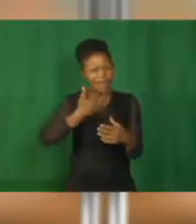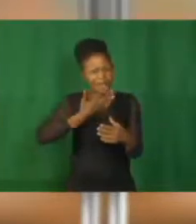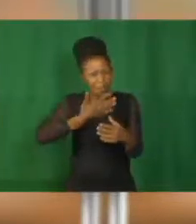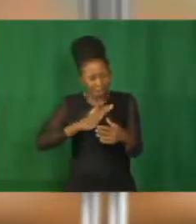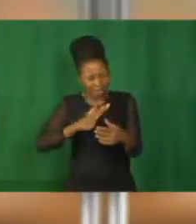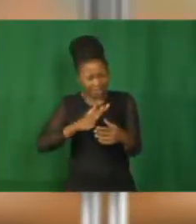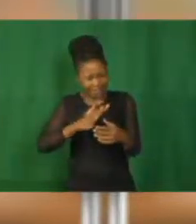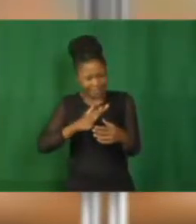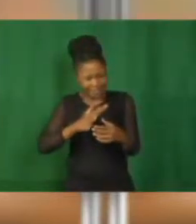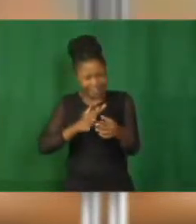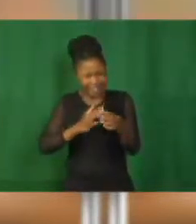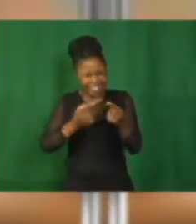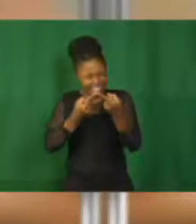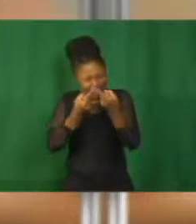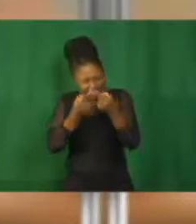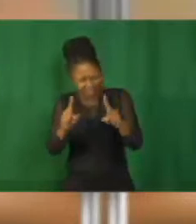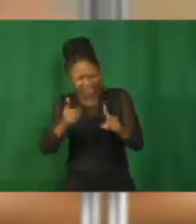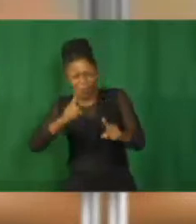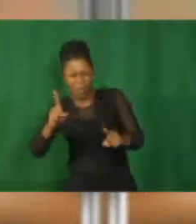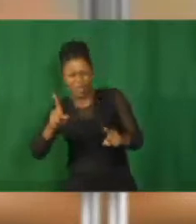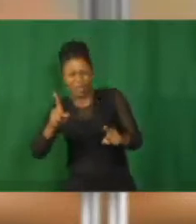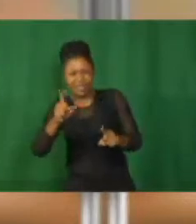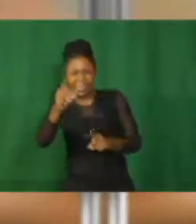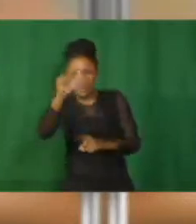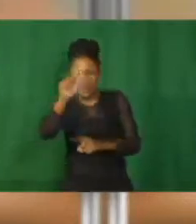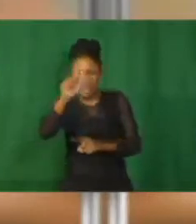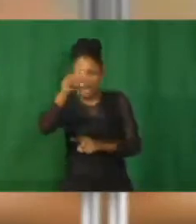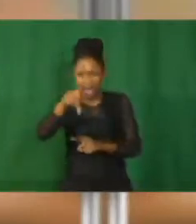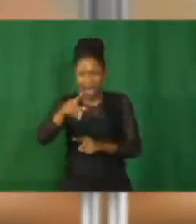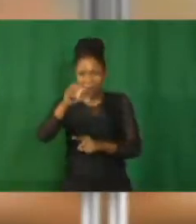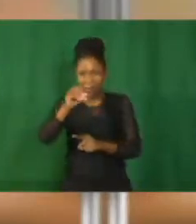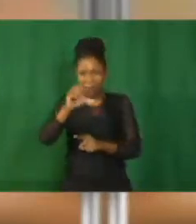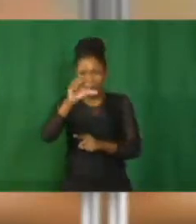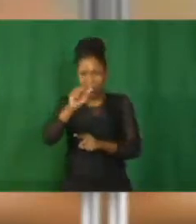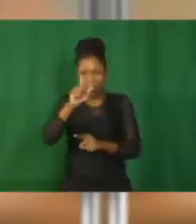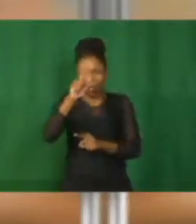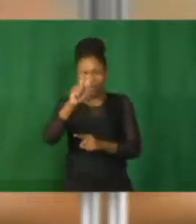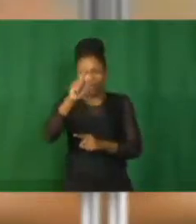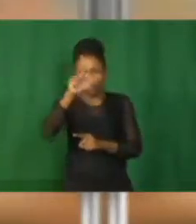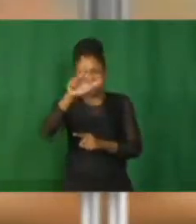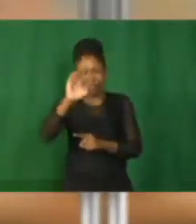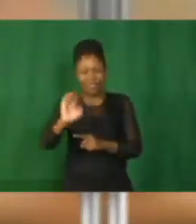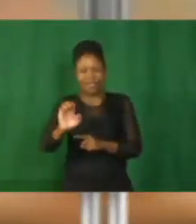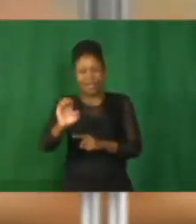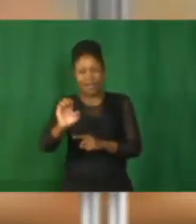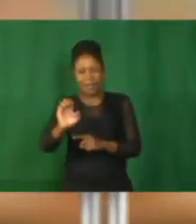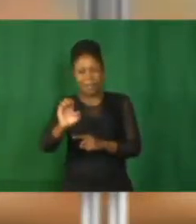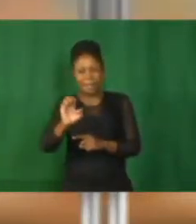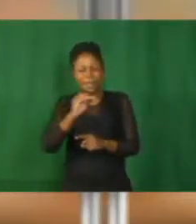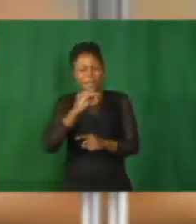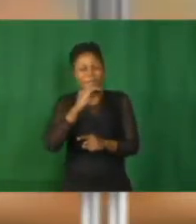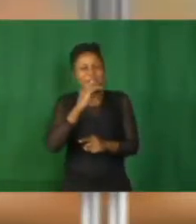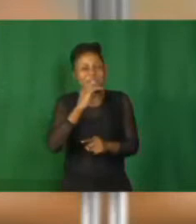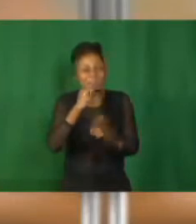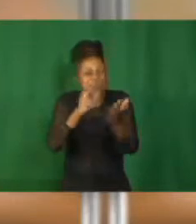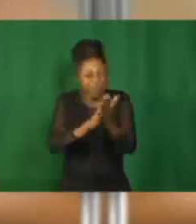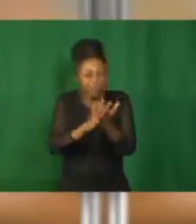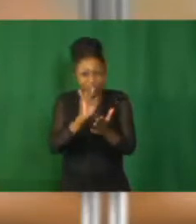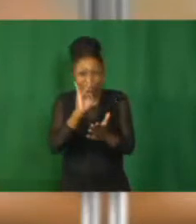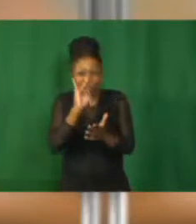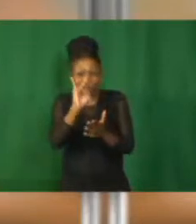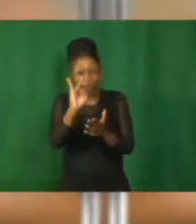and a disciple. An apostle, those were the inner circle. Those were the people that